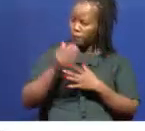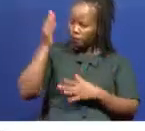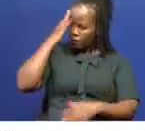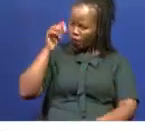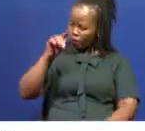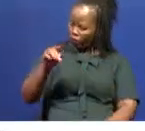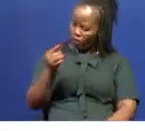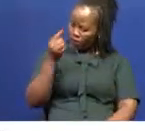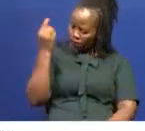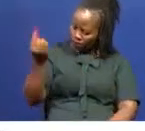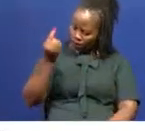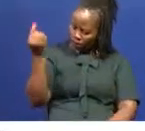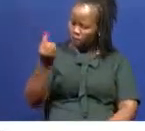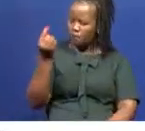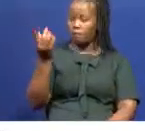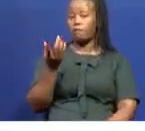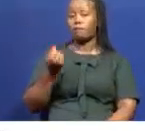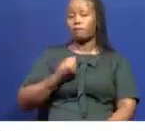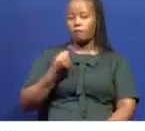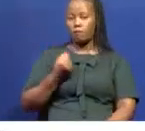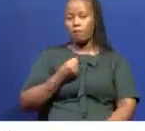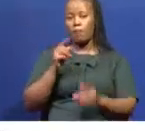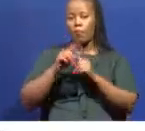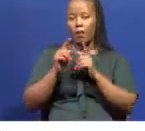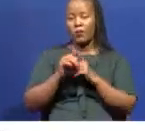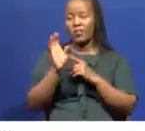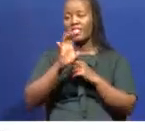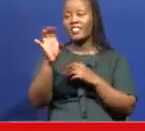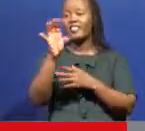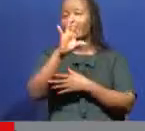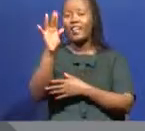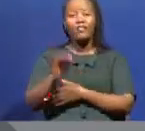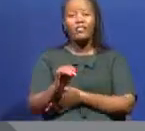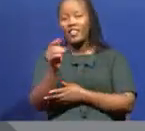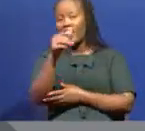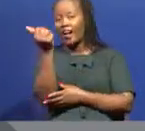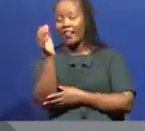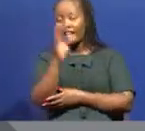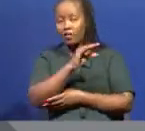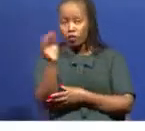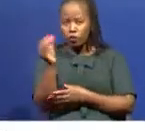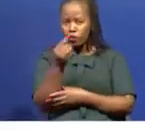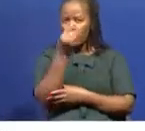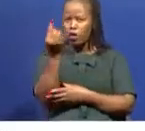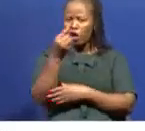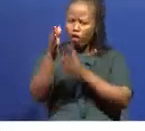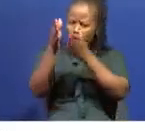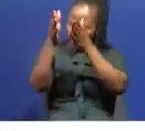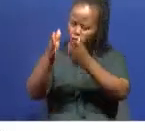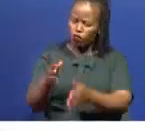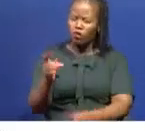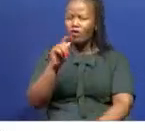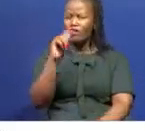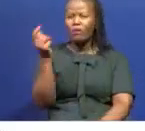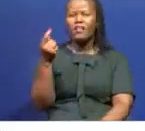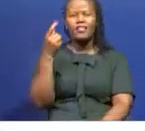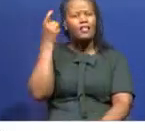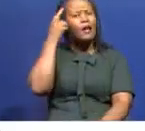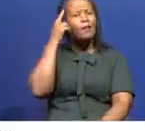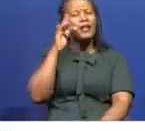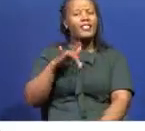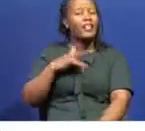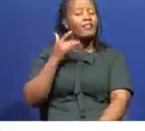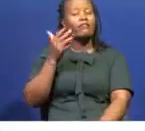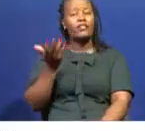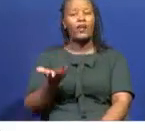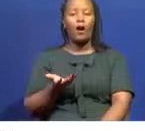there, probably, and even like in South Africa, there's nobody else but you who's coming from Kenya. But mentally, what does that